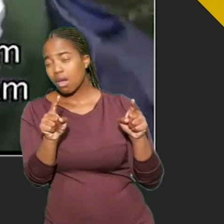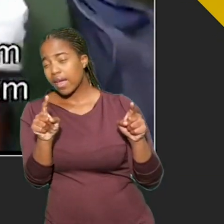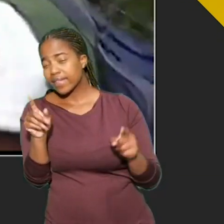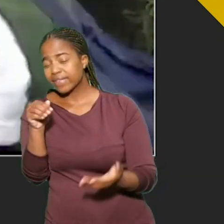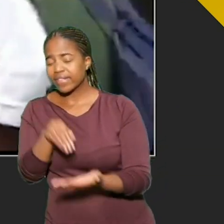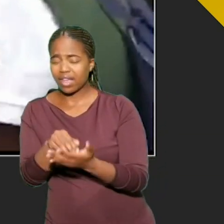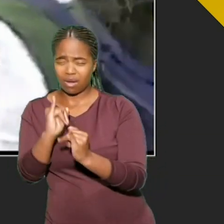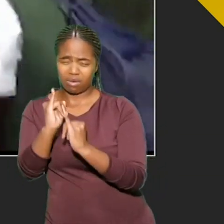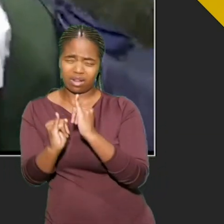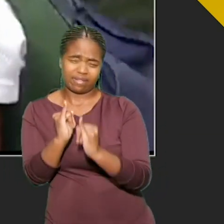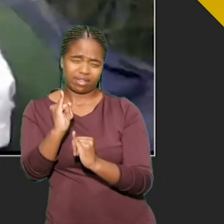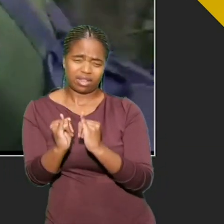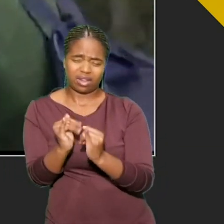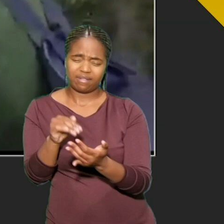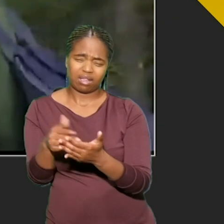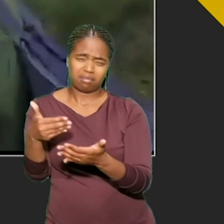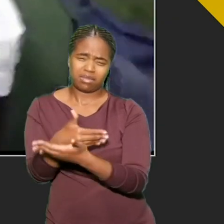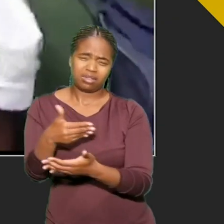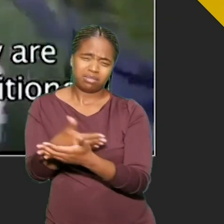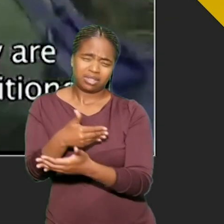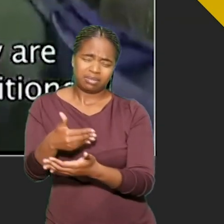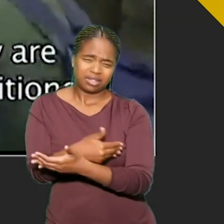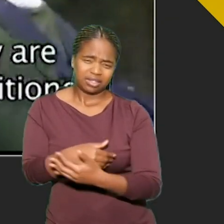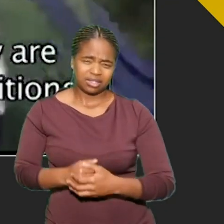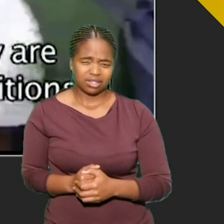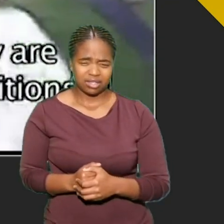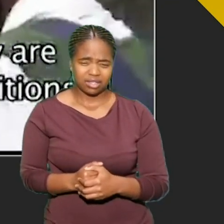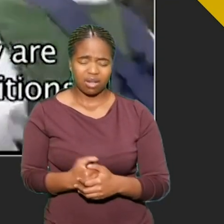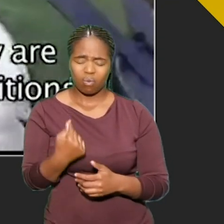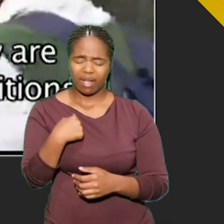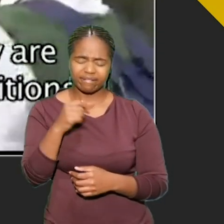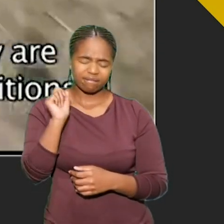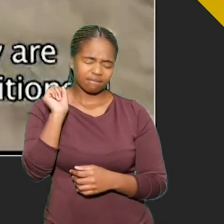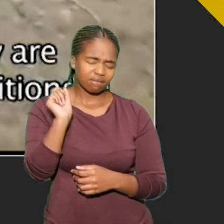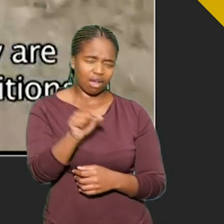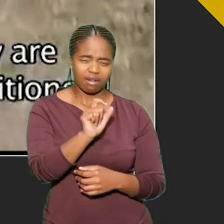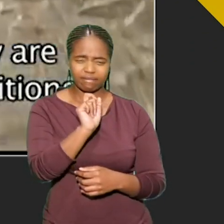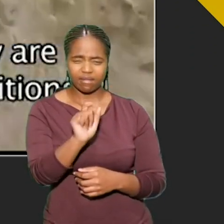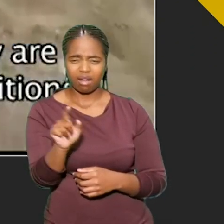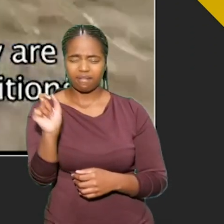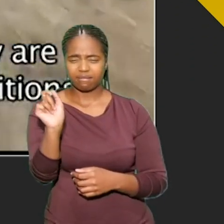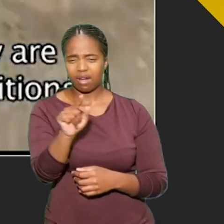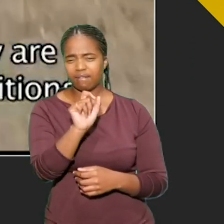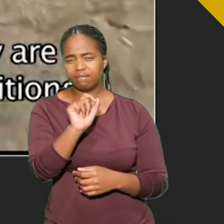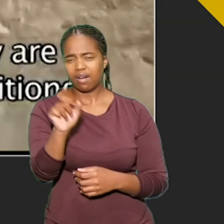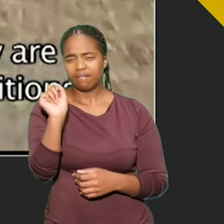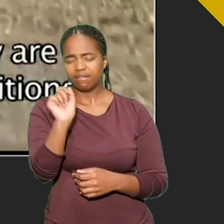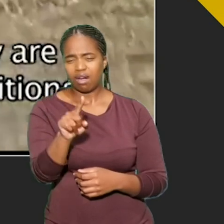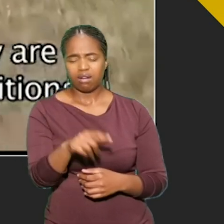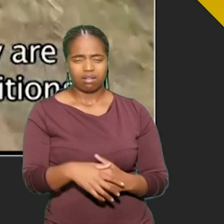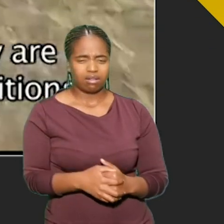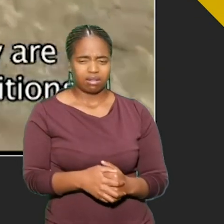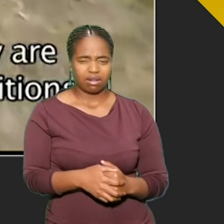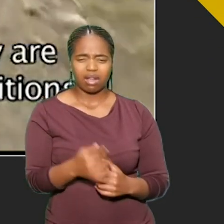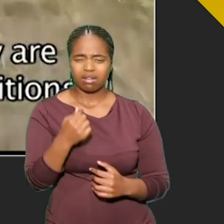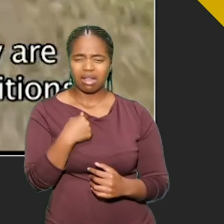ngo-11 bafike izifundo sezidlule kuba kukude baphelelwa nosendleleni basokola